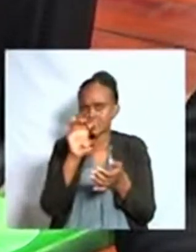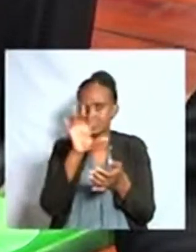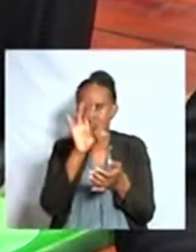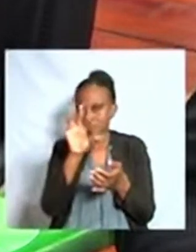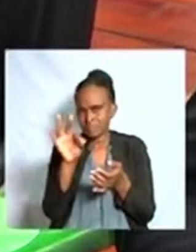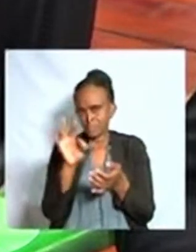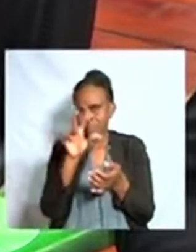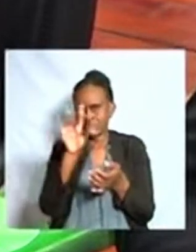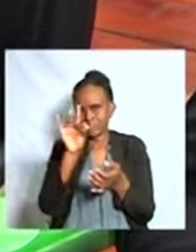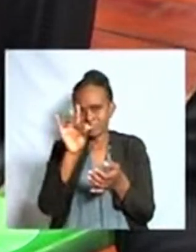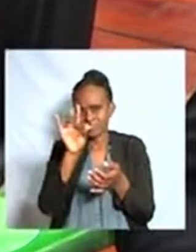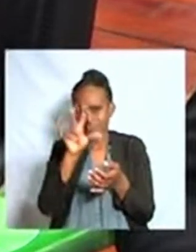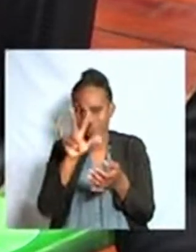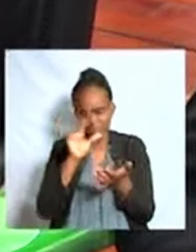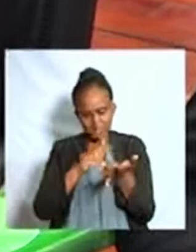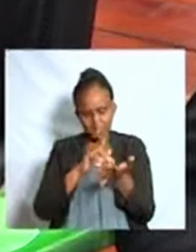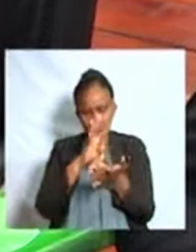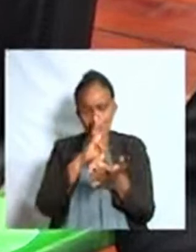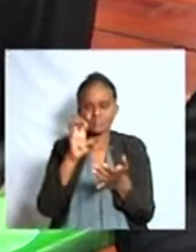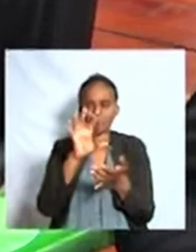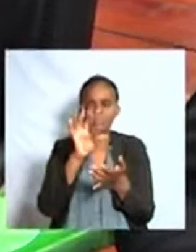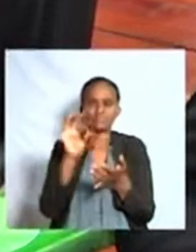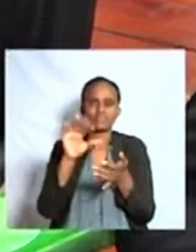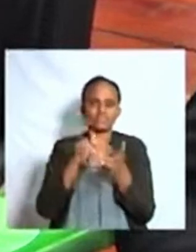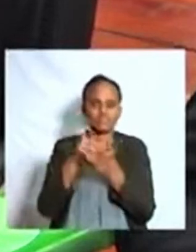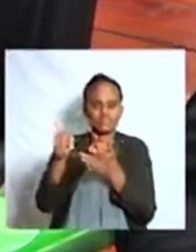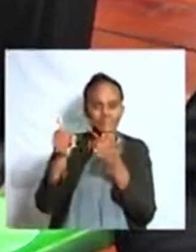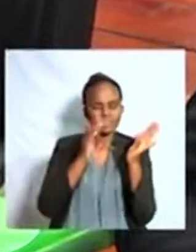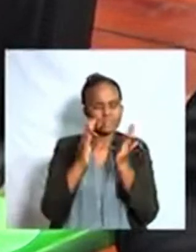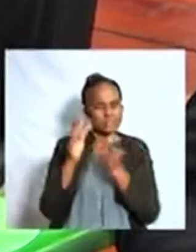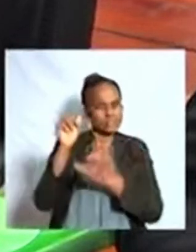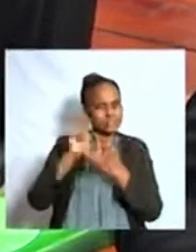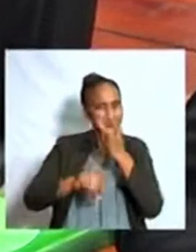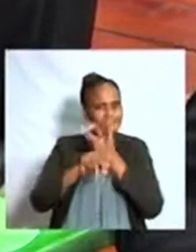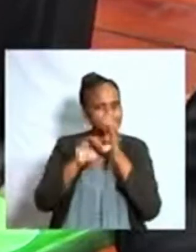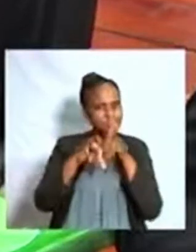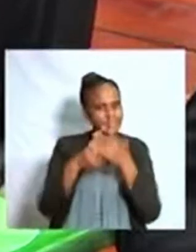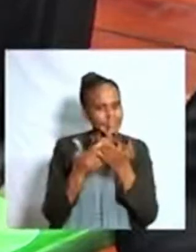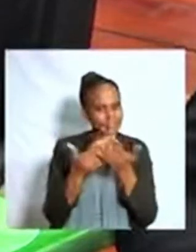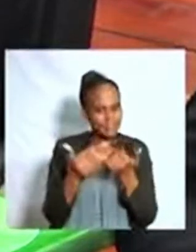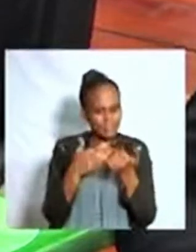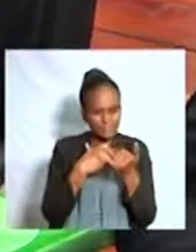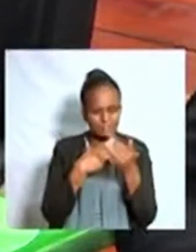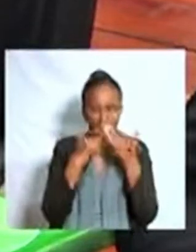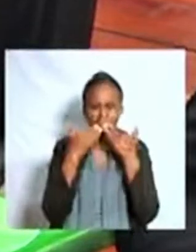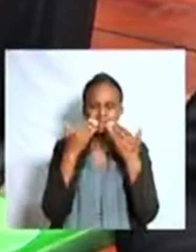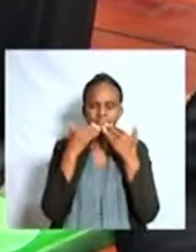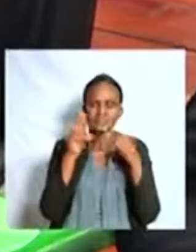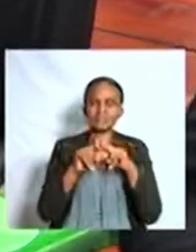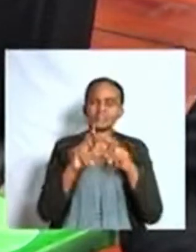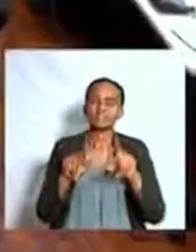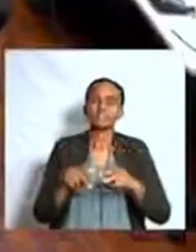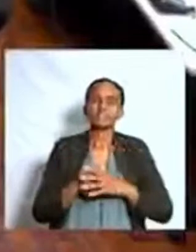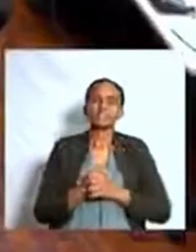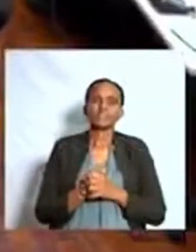83,499. How do you intend to treat that cost? I thank you, Chair.